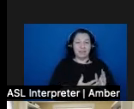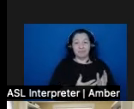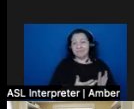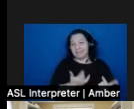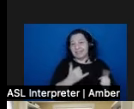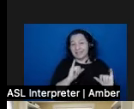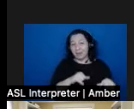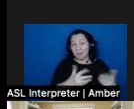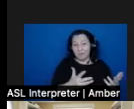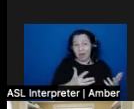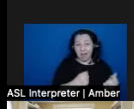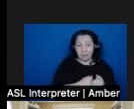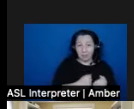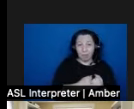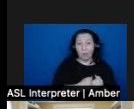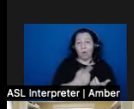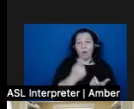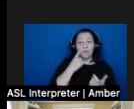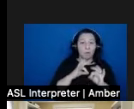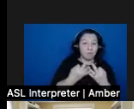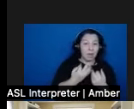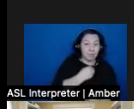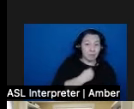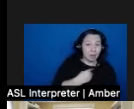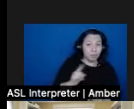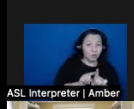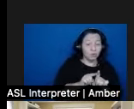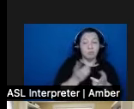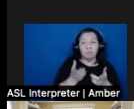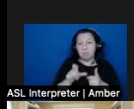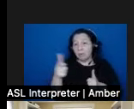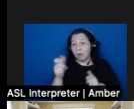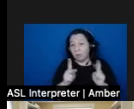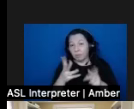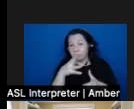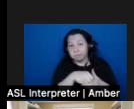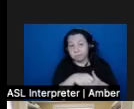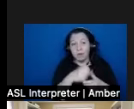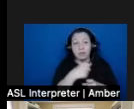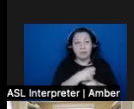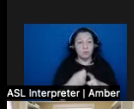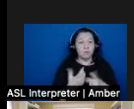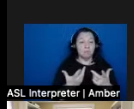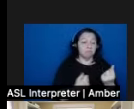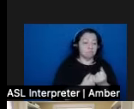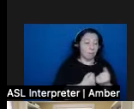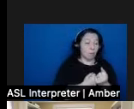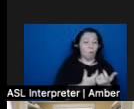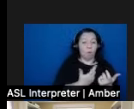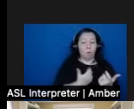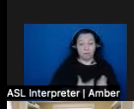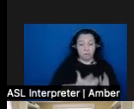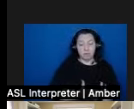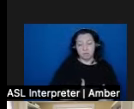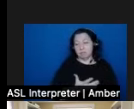providing some support to even family members, right? Or others who are kind of supporting that victim and survivor, that health professionals